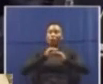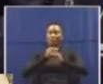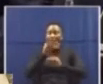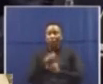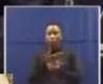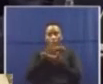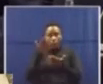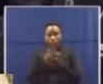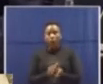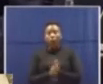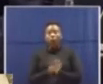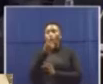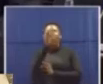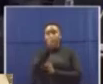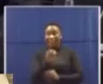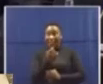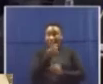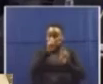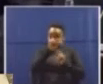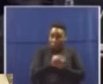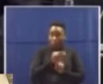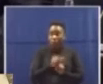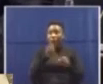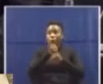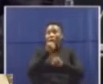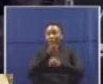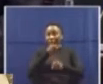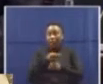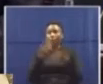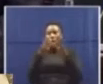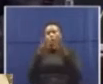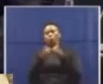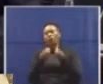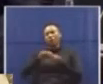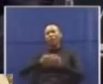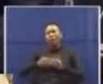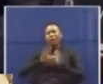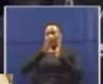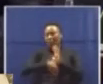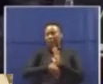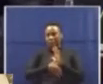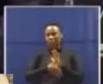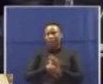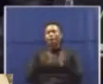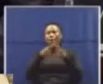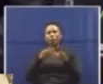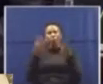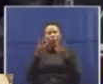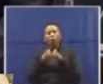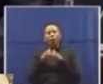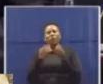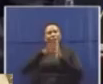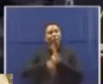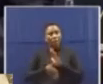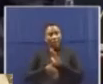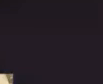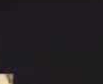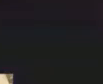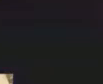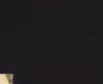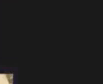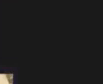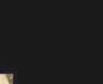those employed by the civil service are people living with disabilities, although people living with disabilities make up